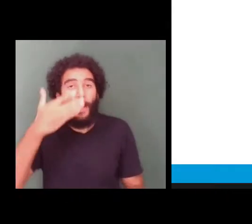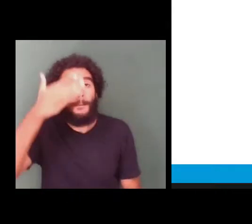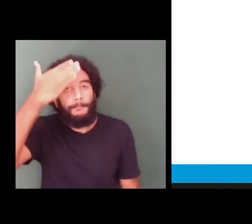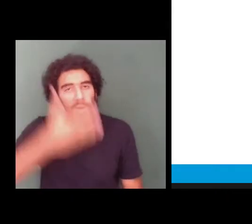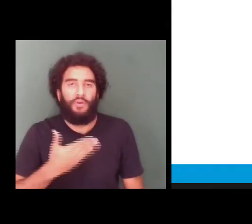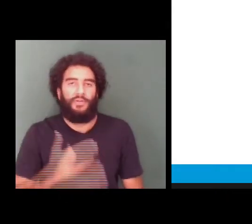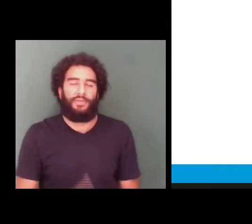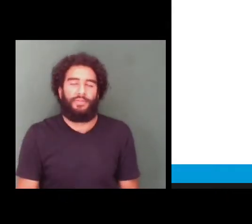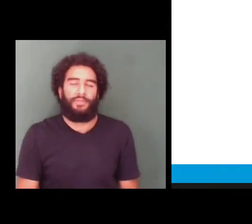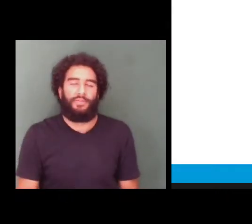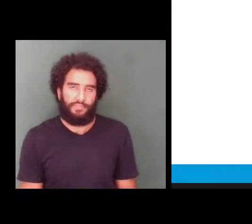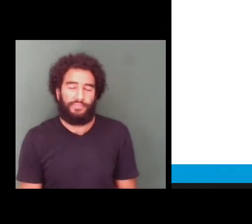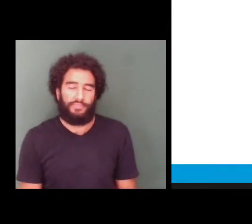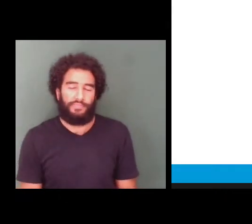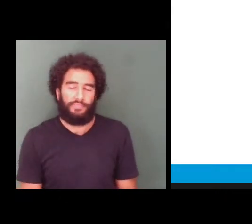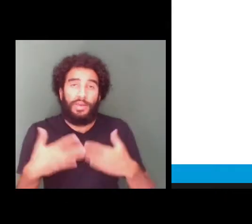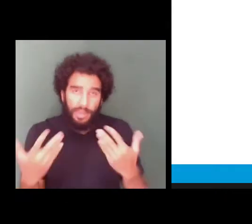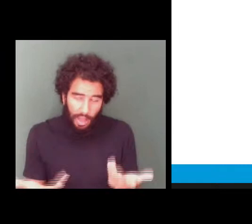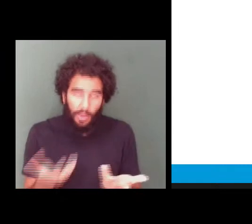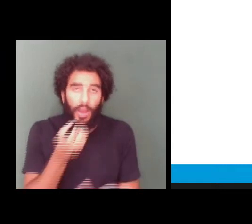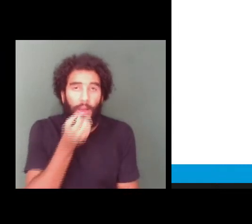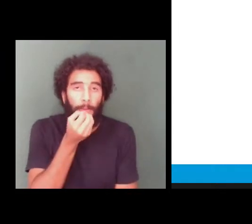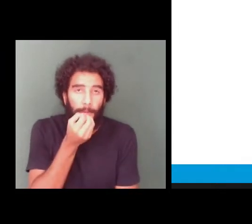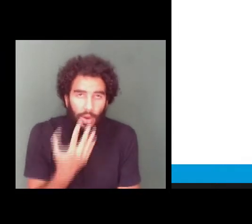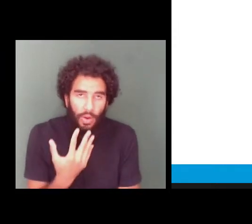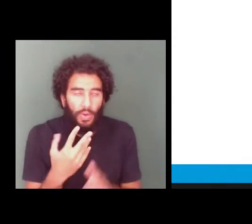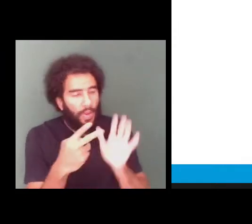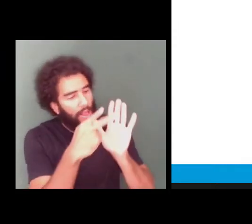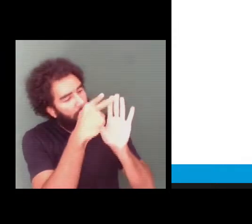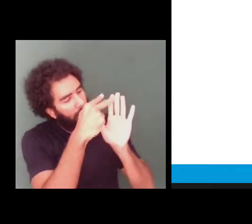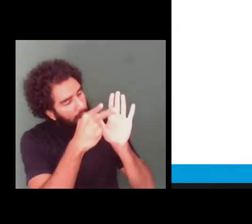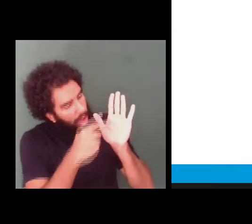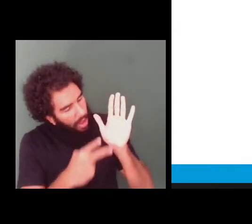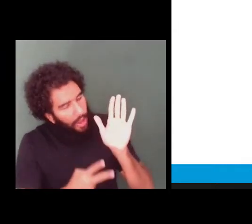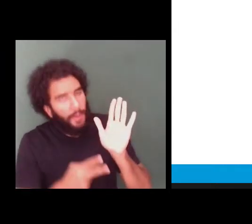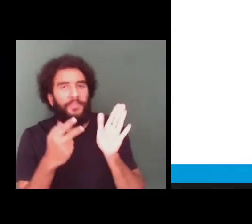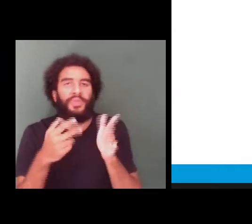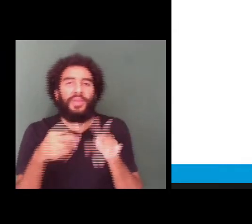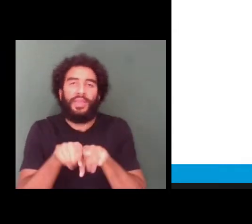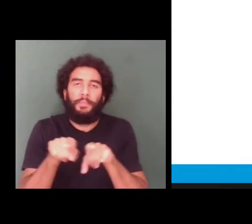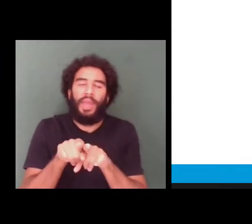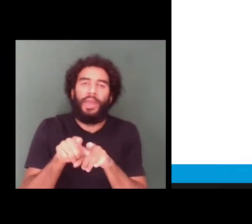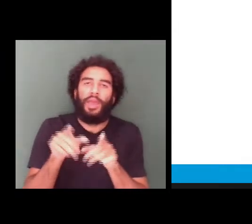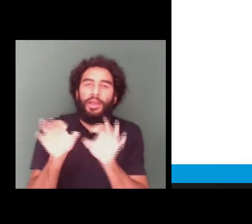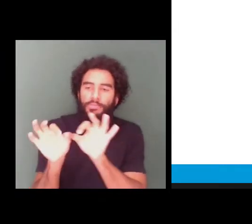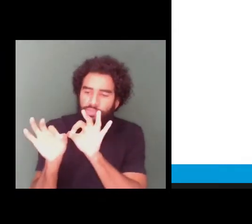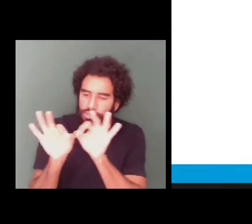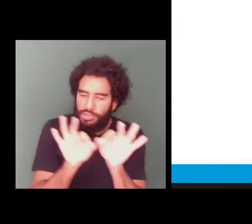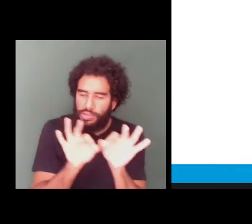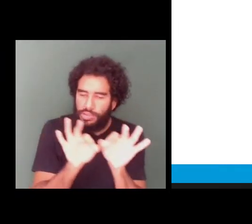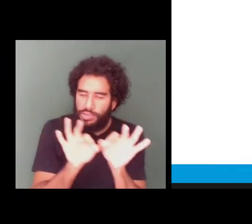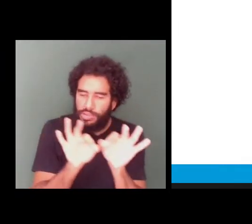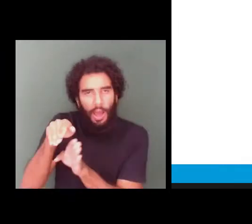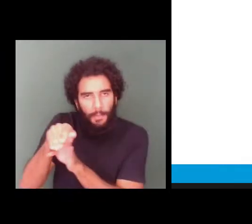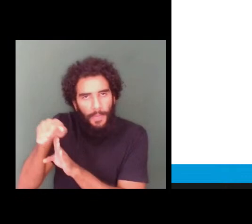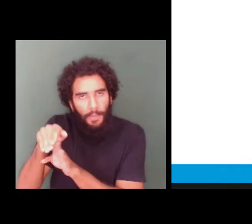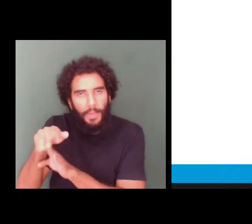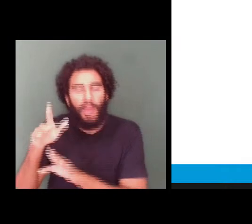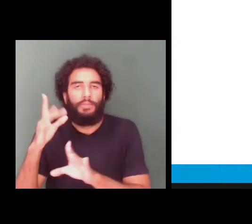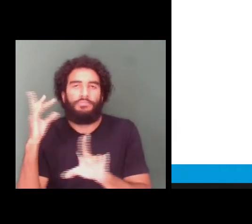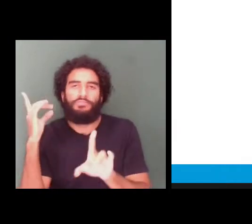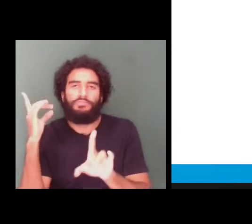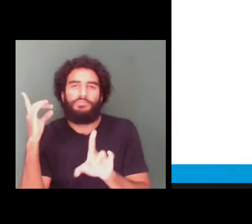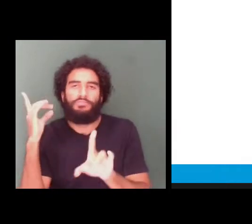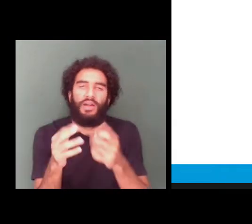with evidence, and it's a very important read. It also lists